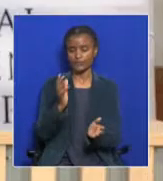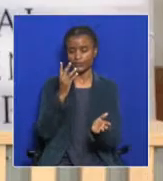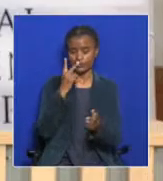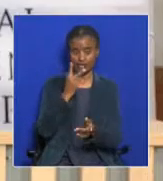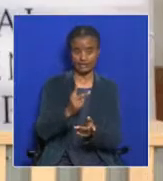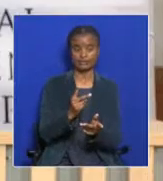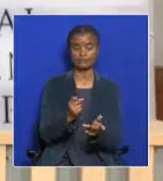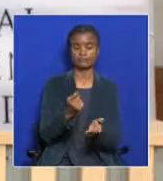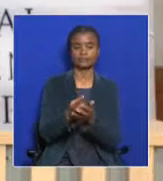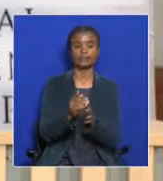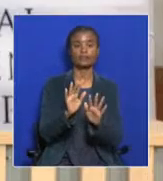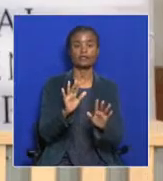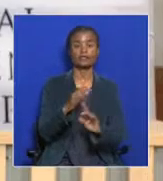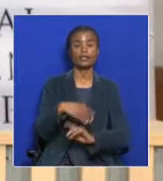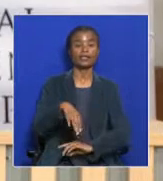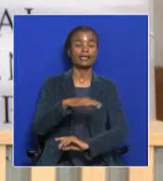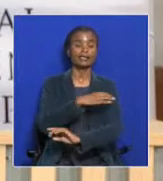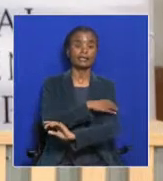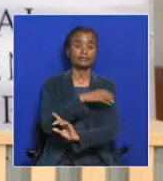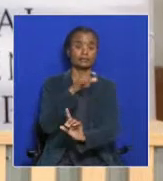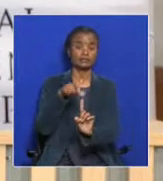testified, and I think in one of...